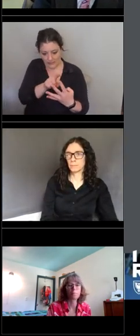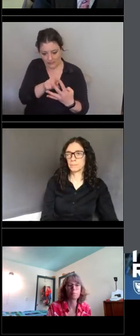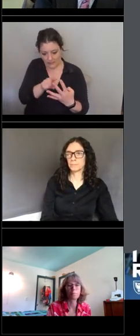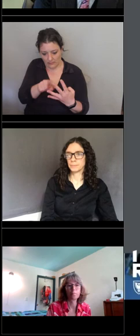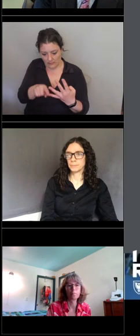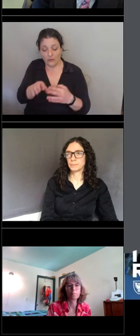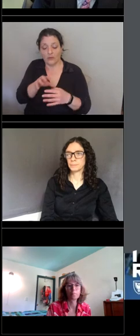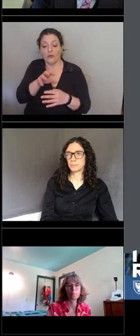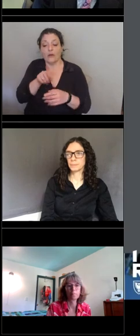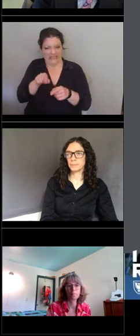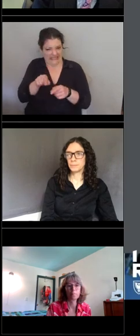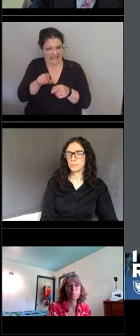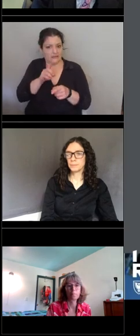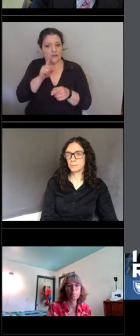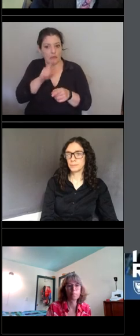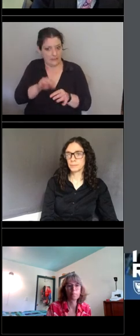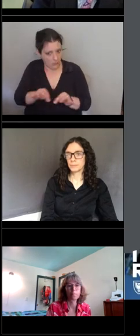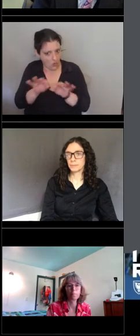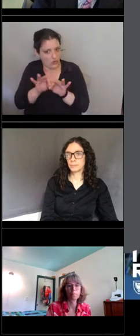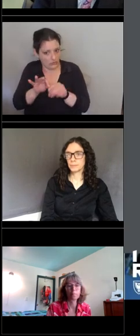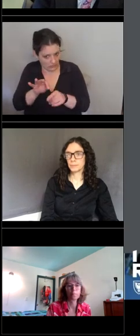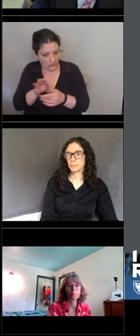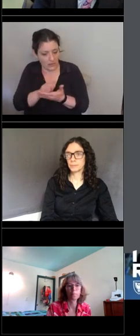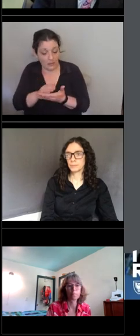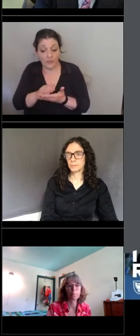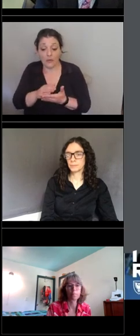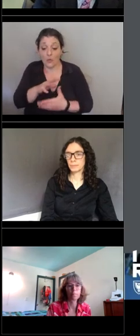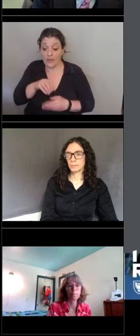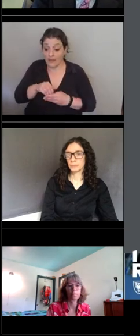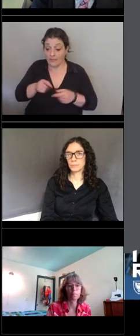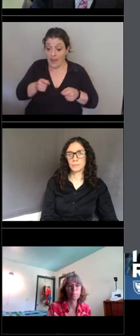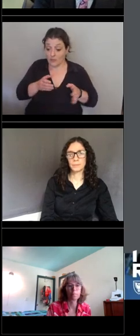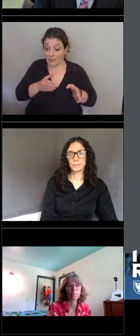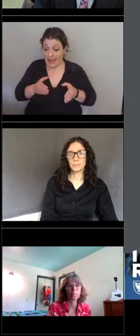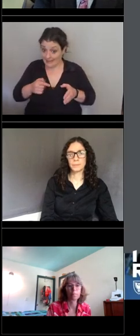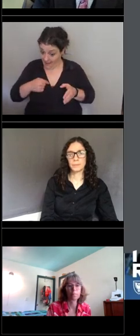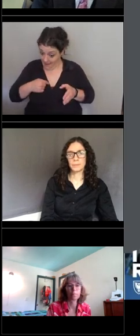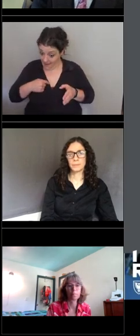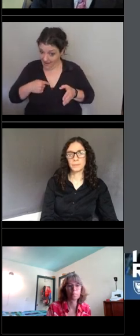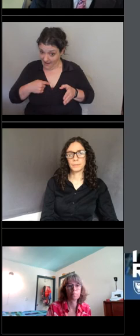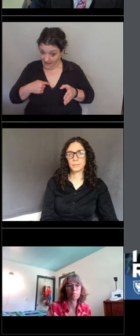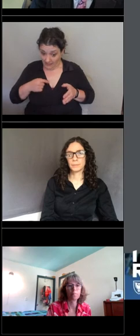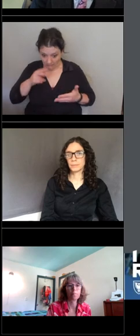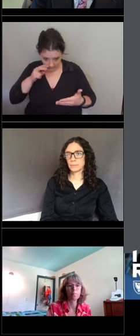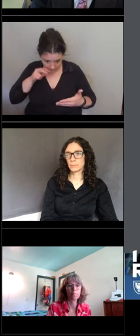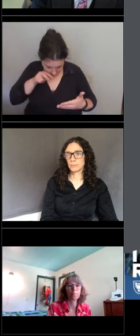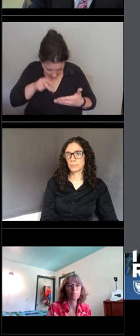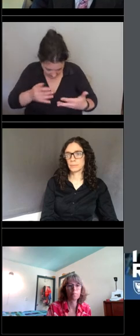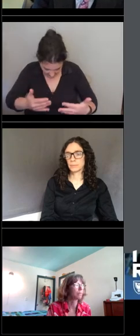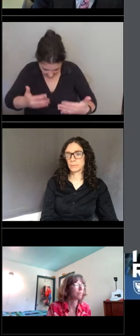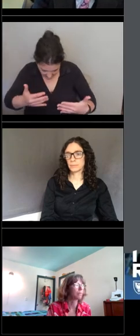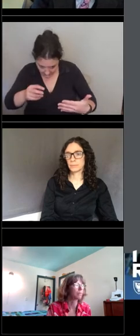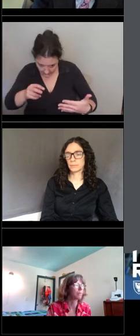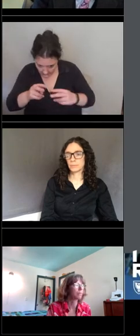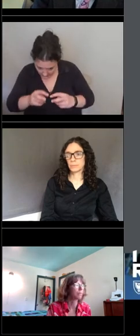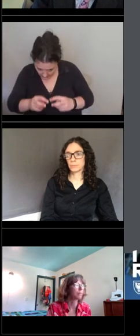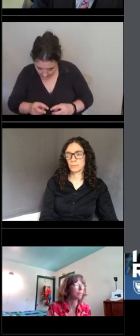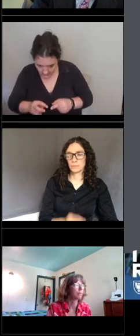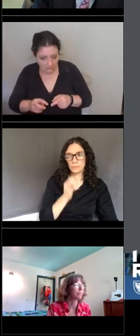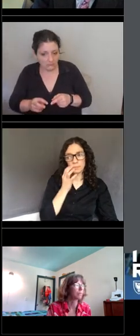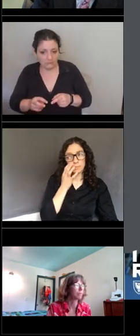itself, in the ones that I went through, there was none of them that had specifically stated their initial reason or raison